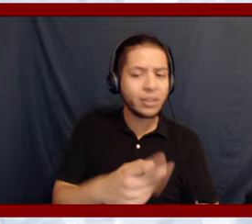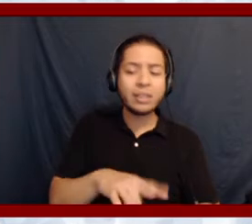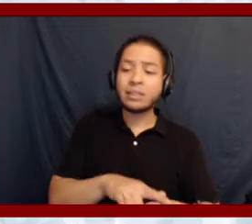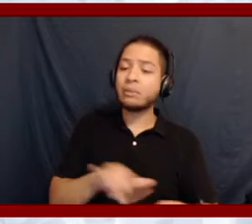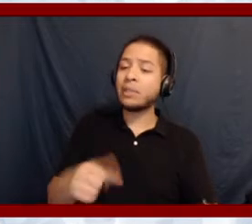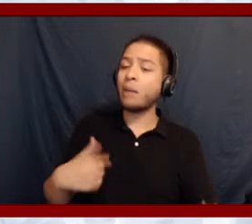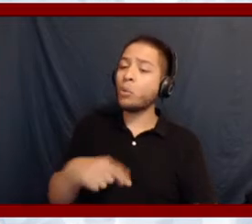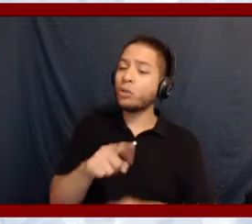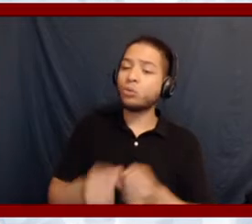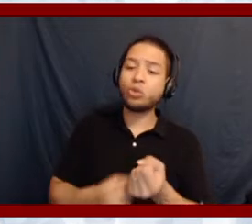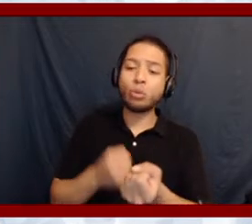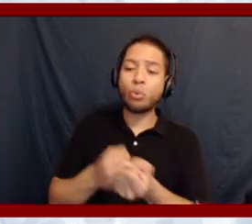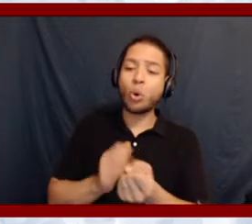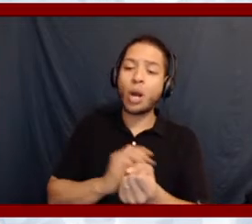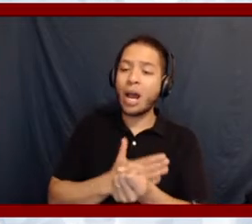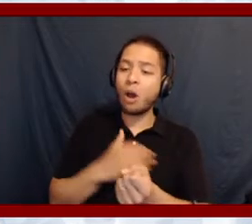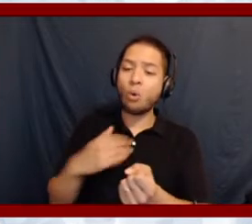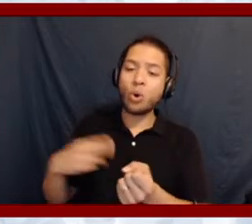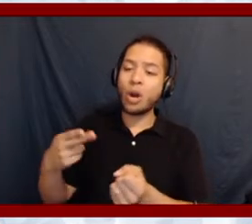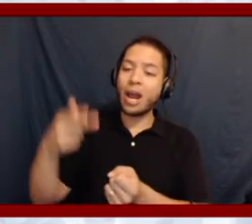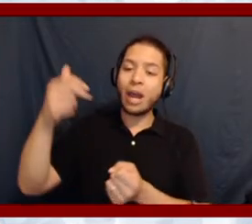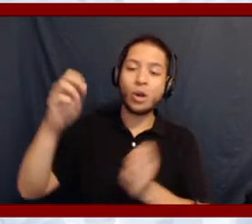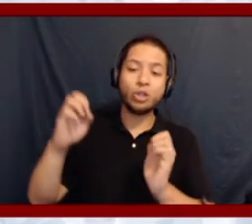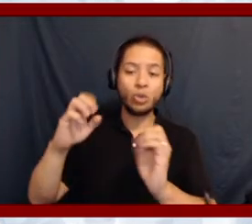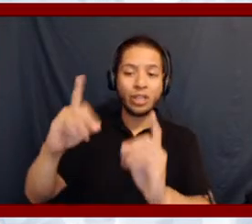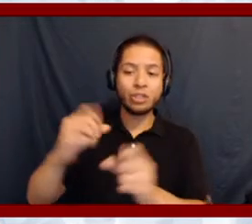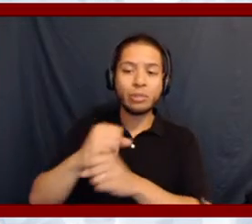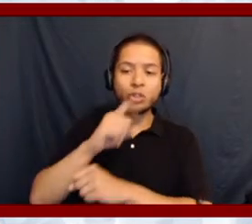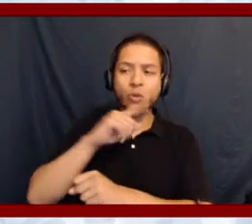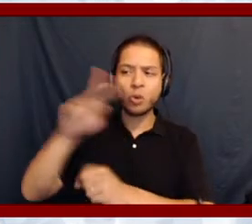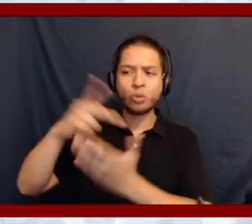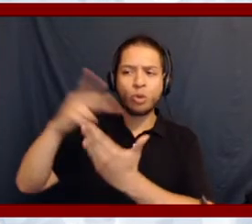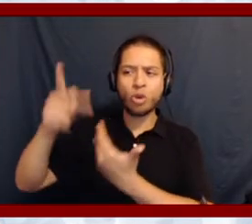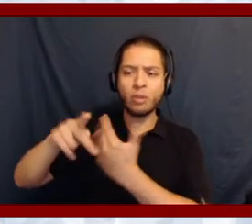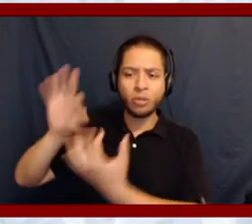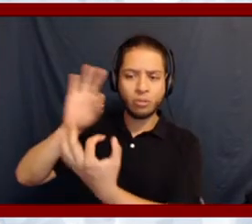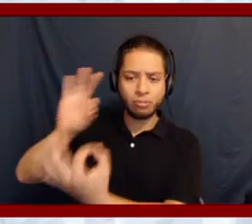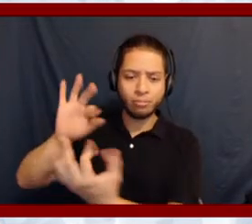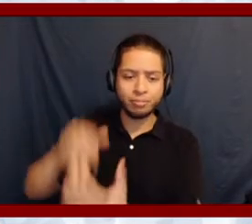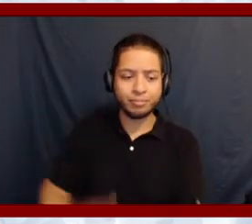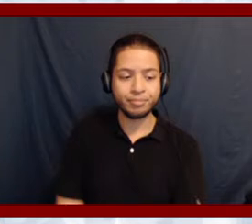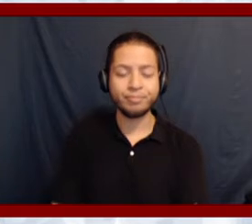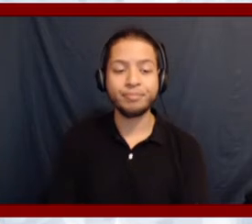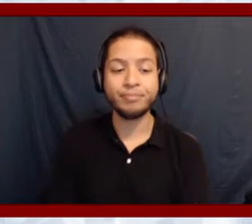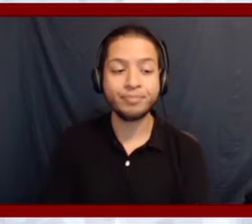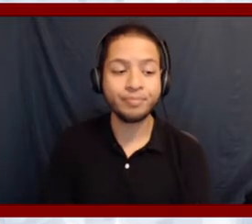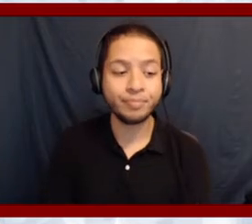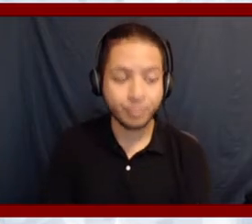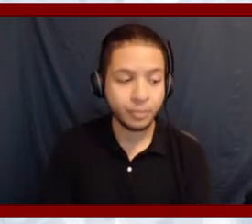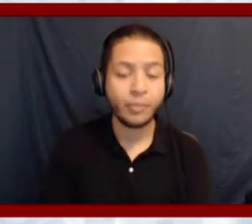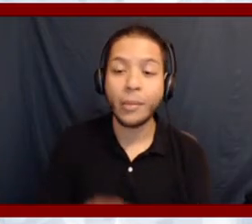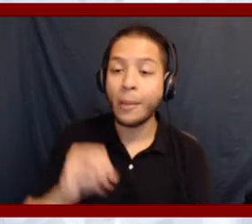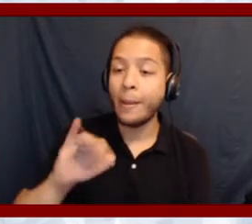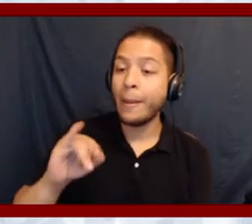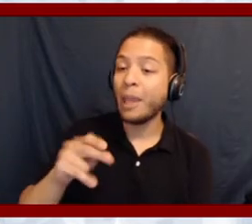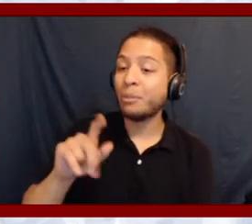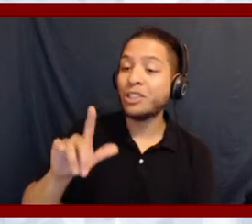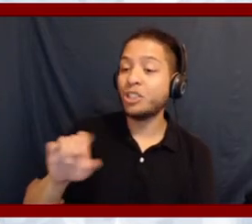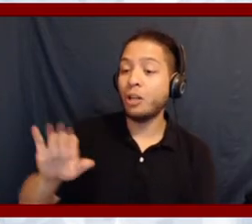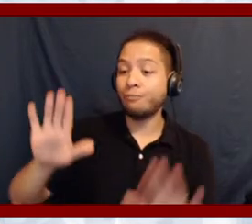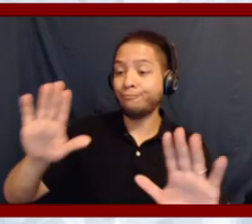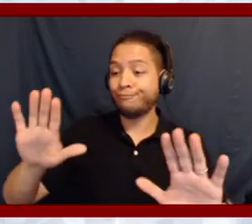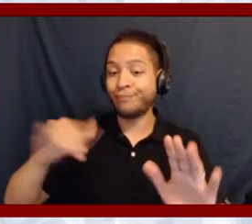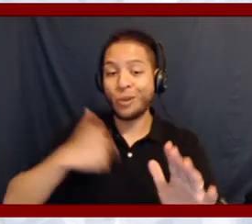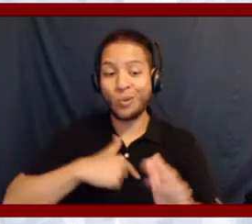level to make sure that our teacher programs are adequate. All right, well, we are almost at time. And so I'm gonna ask you all